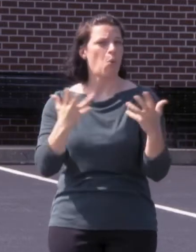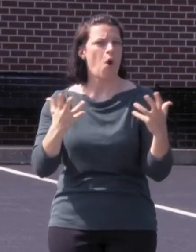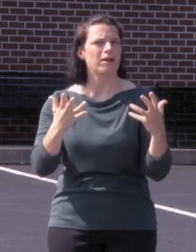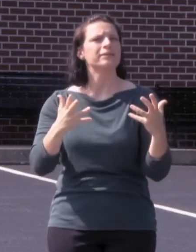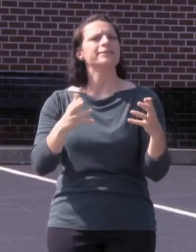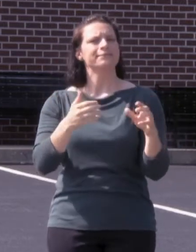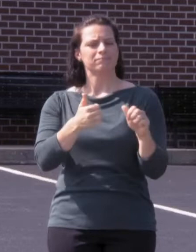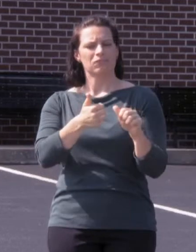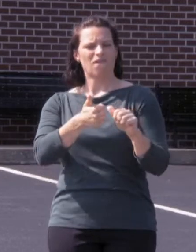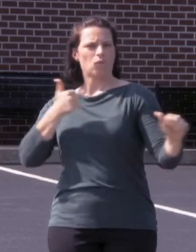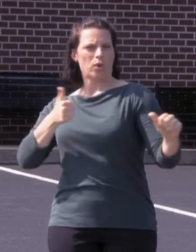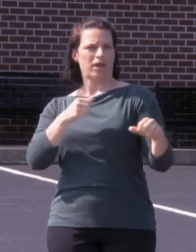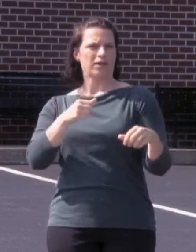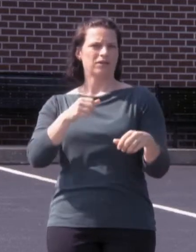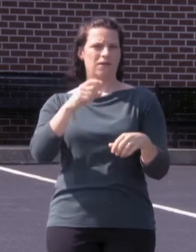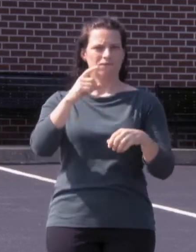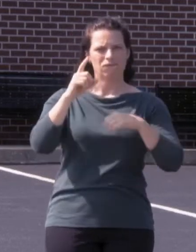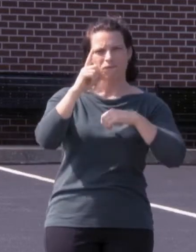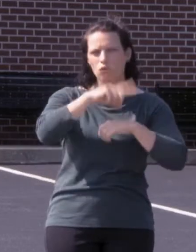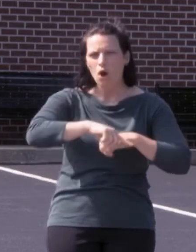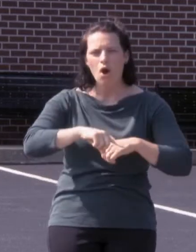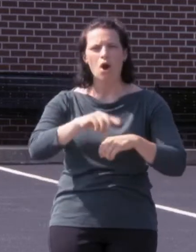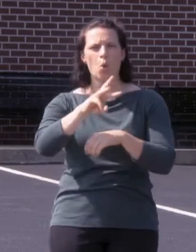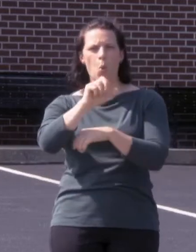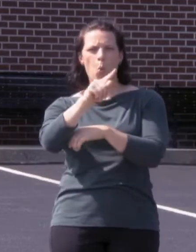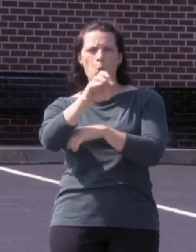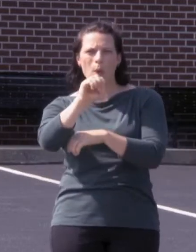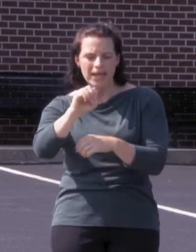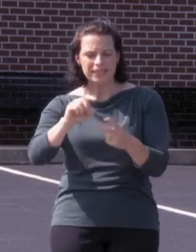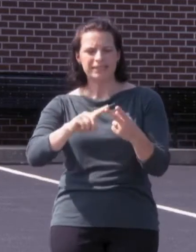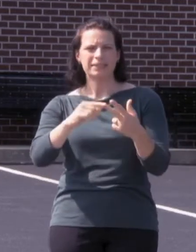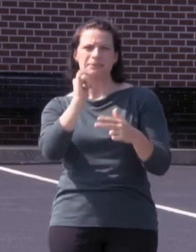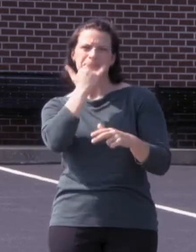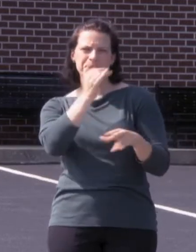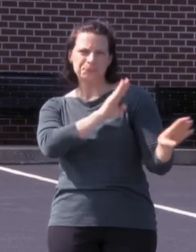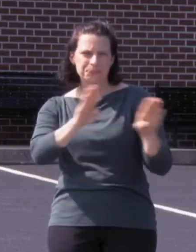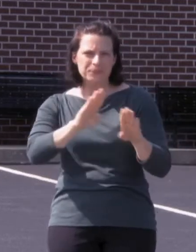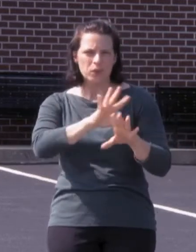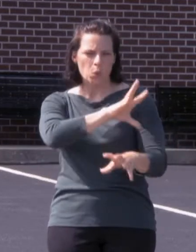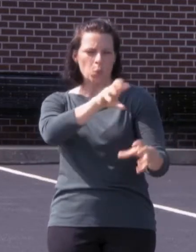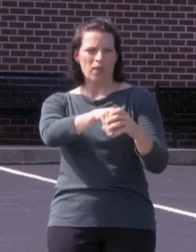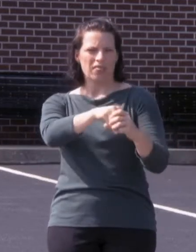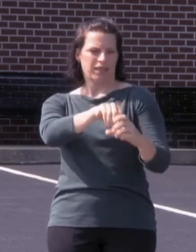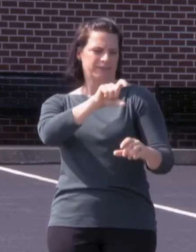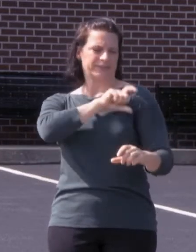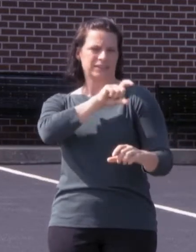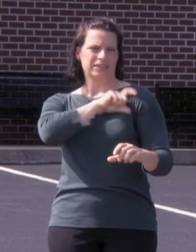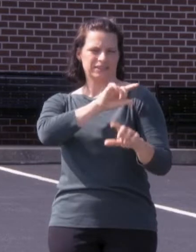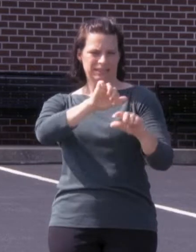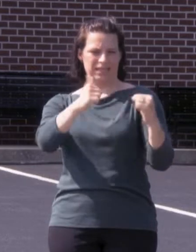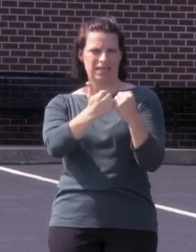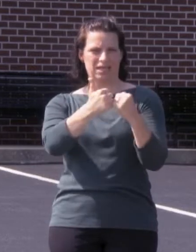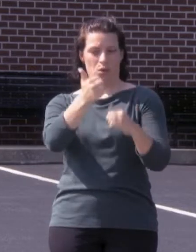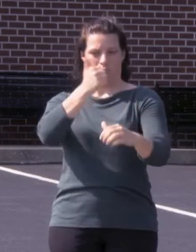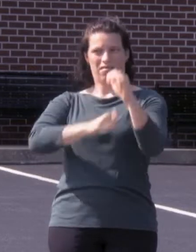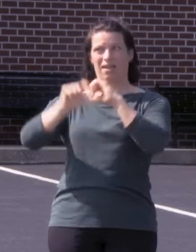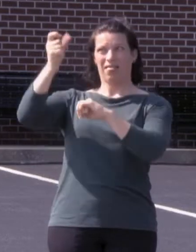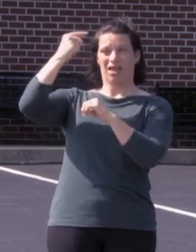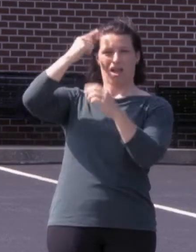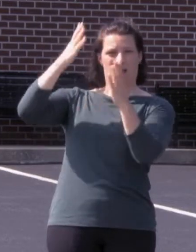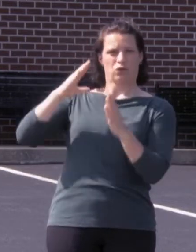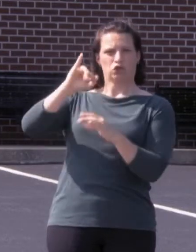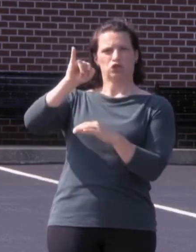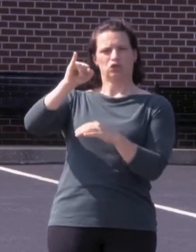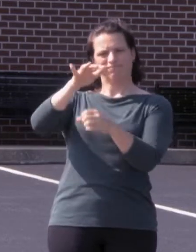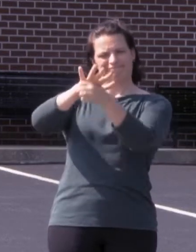fraud, waste, misconduct, abuse among law enforcement agencies under the governor's jurisdiction. And there are a